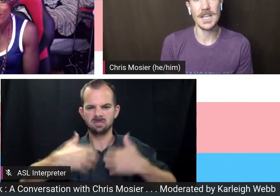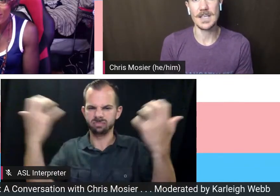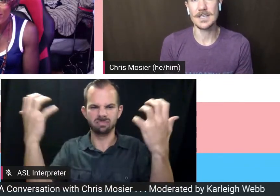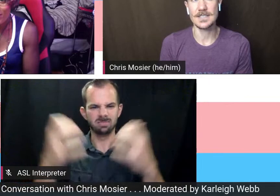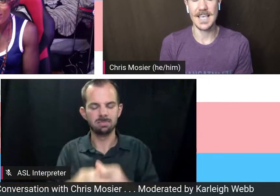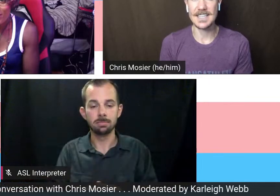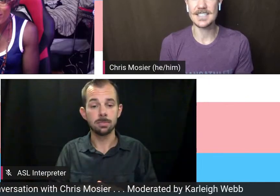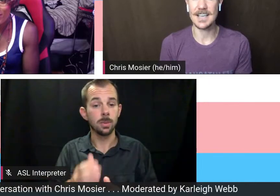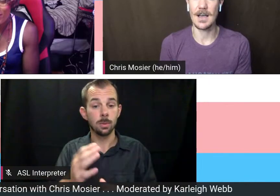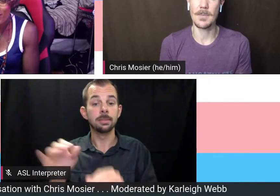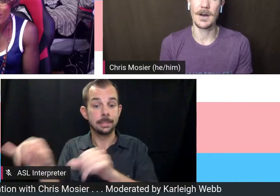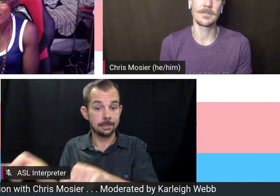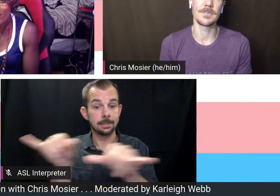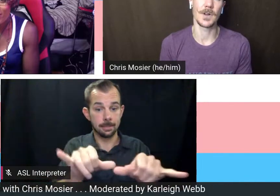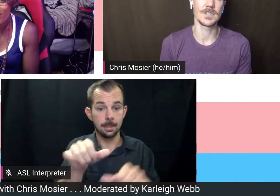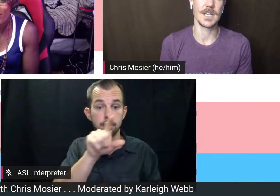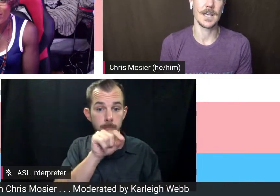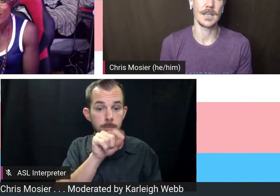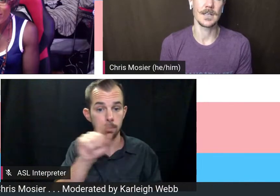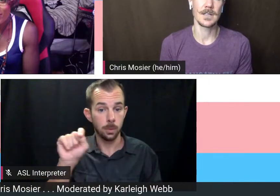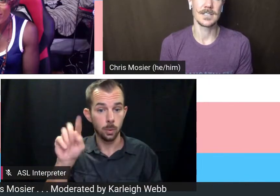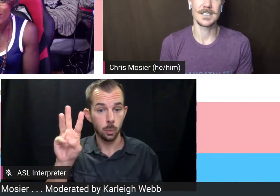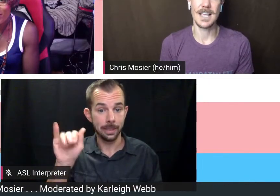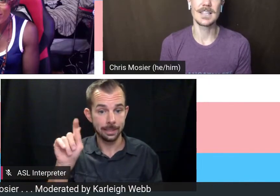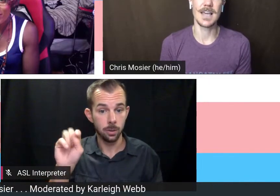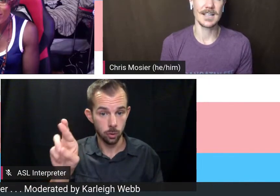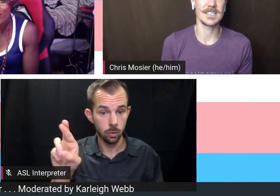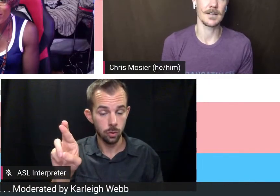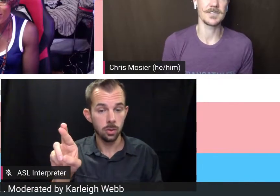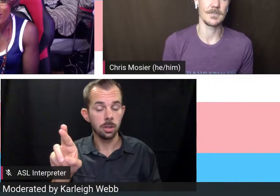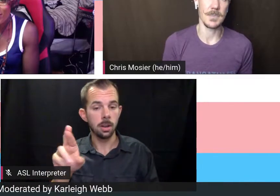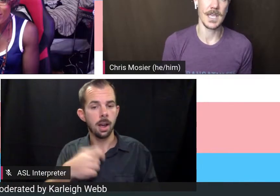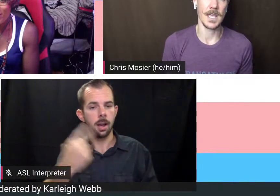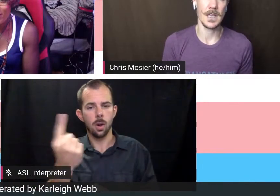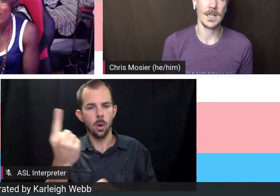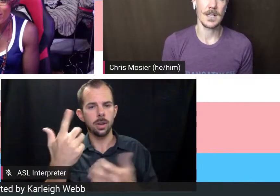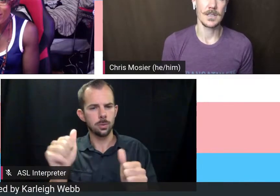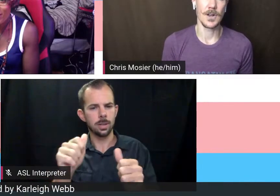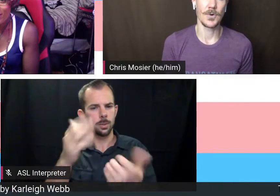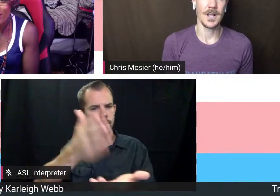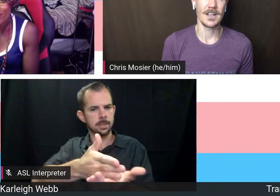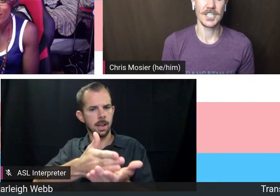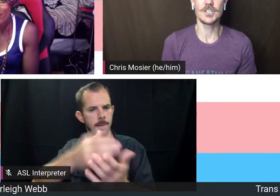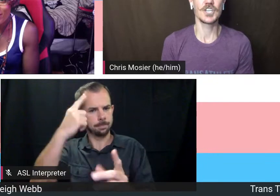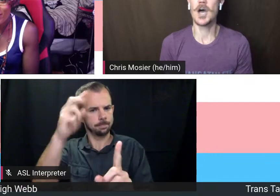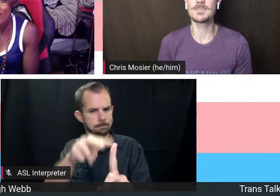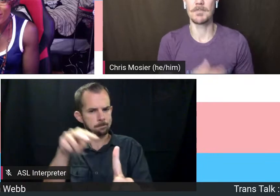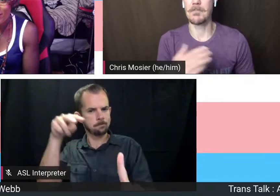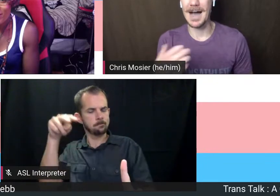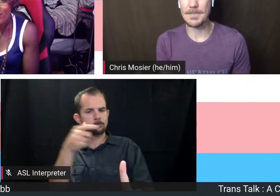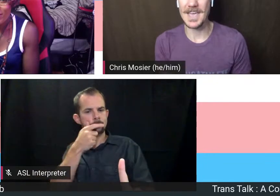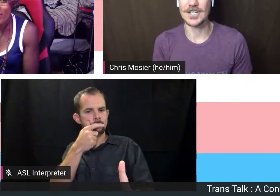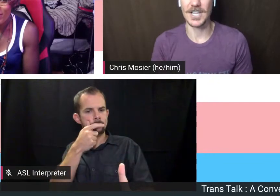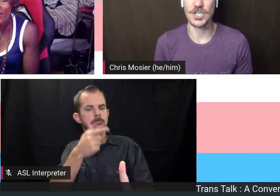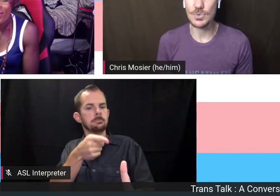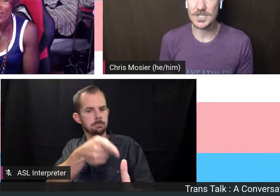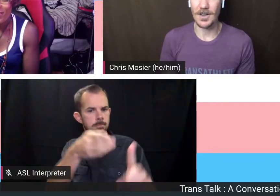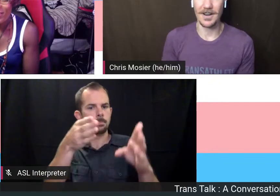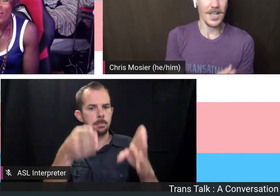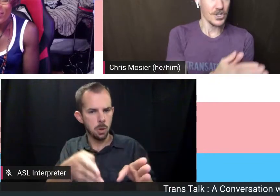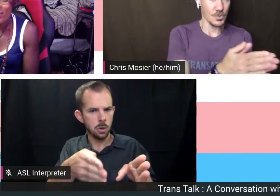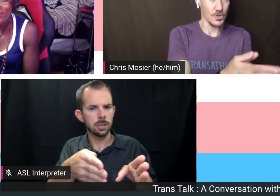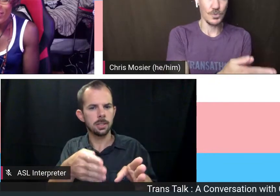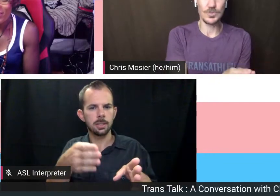wow, if somebody takes the time out of their day to say that stuff to me, to come to my page, like